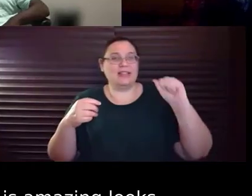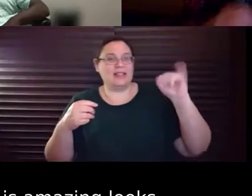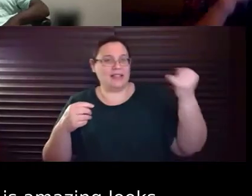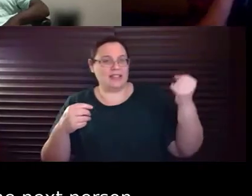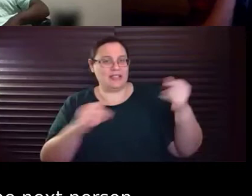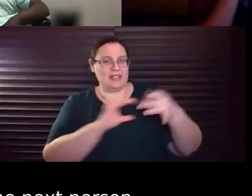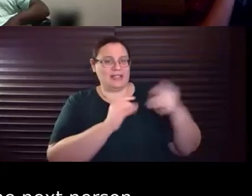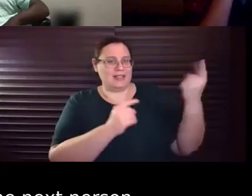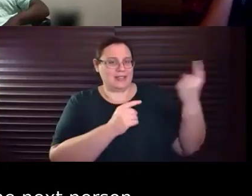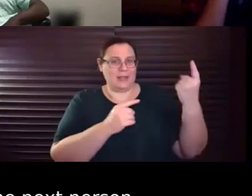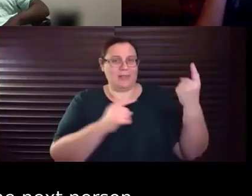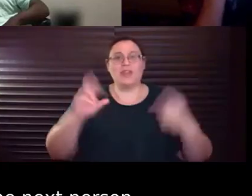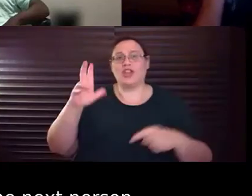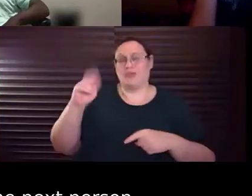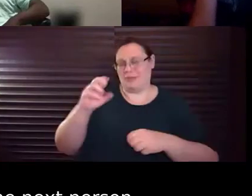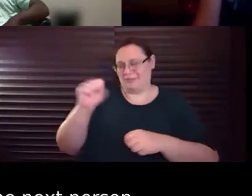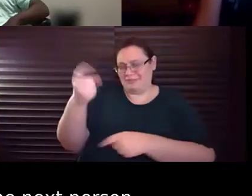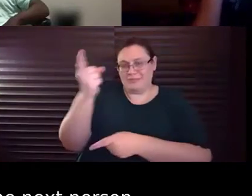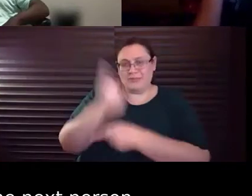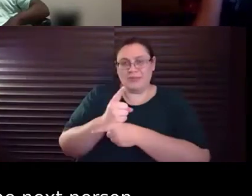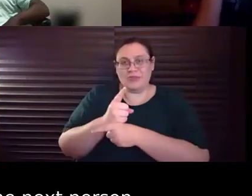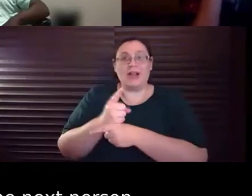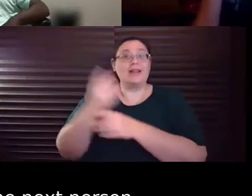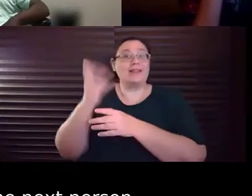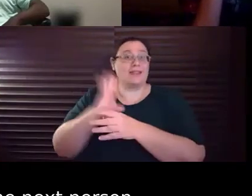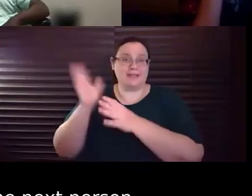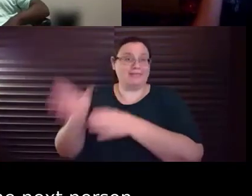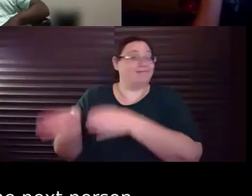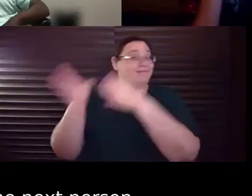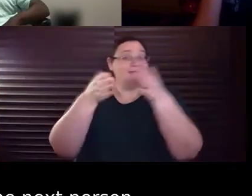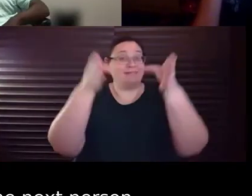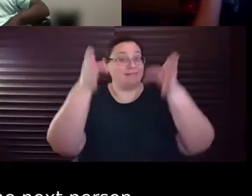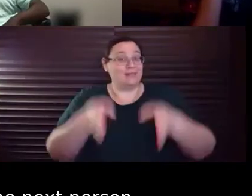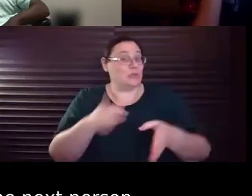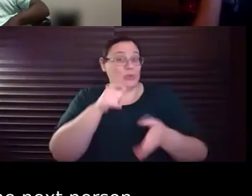exactly. And which brings me then to the next person.